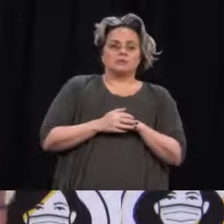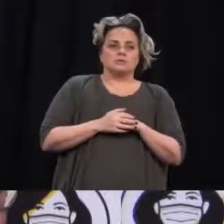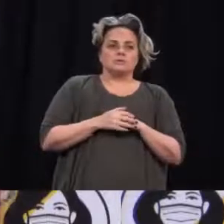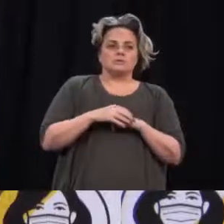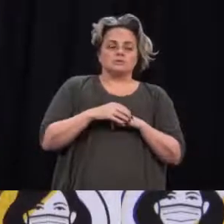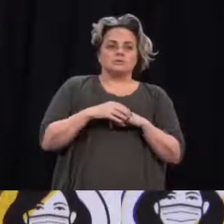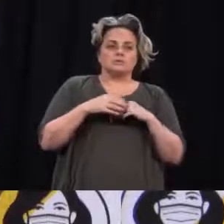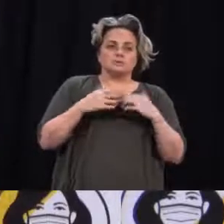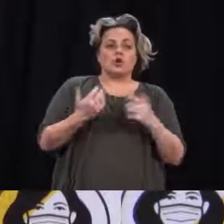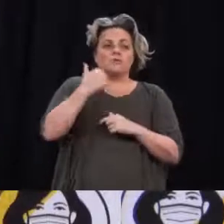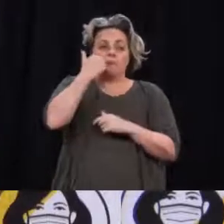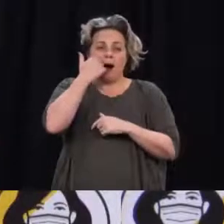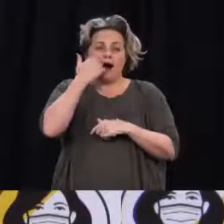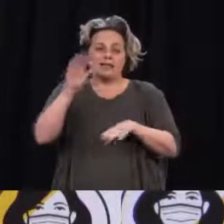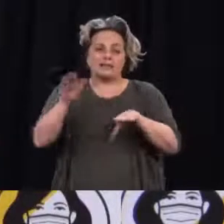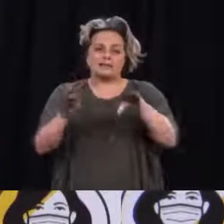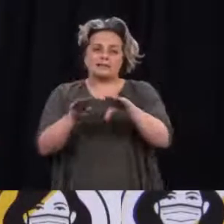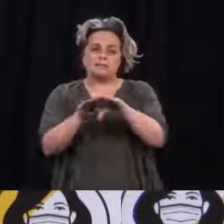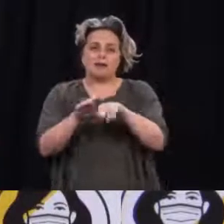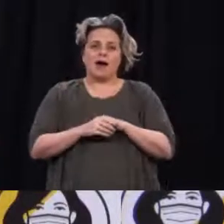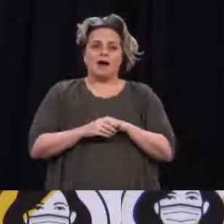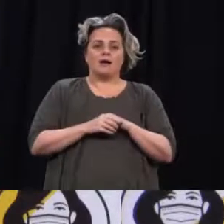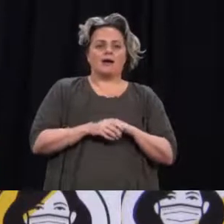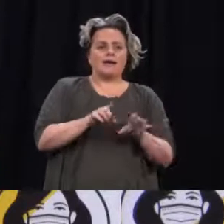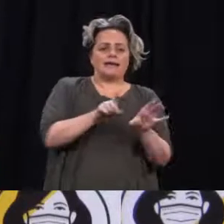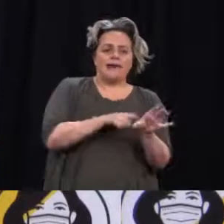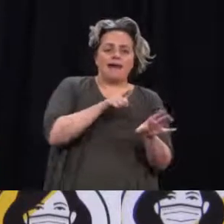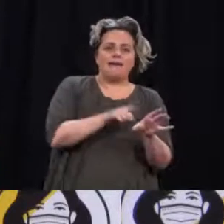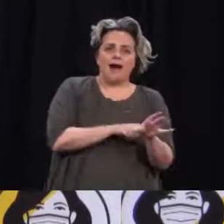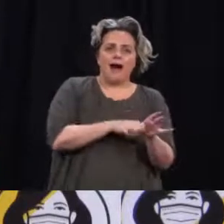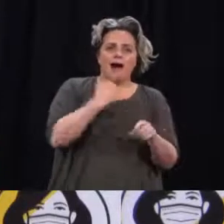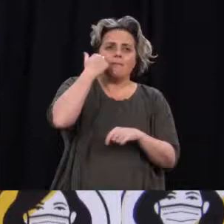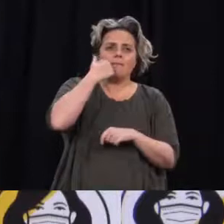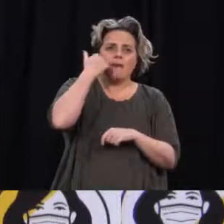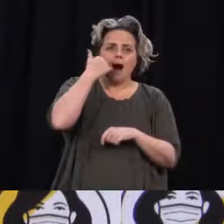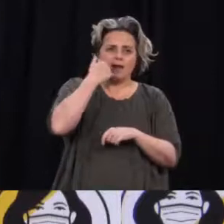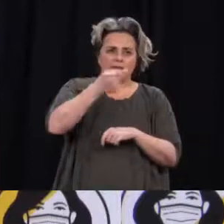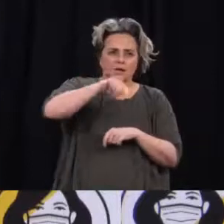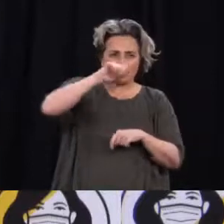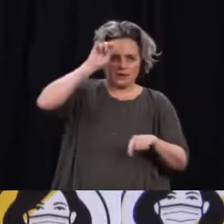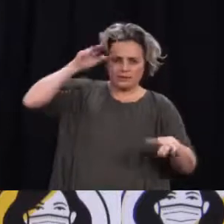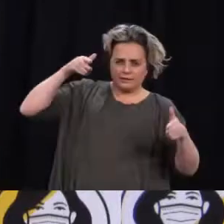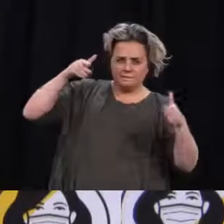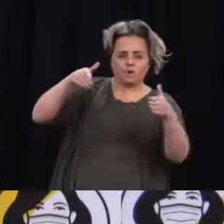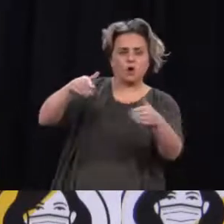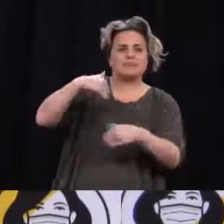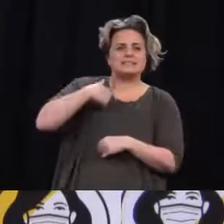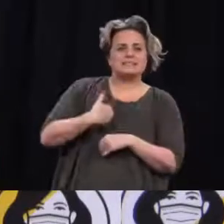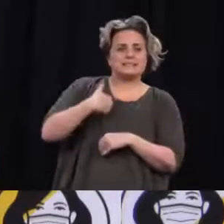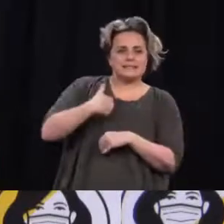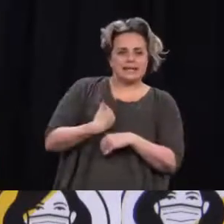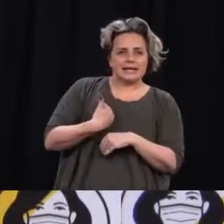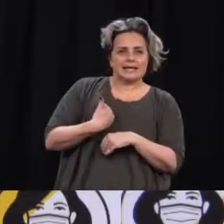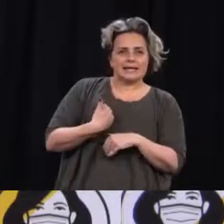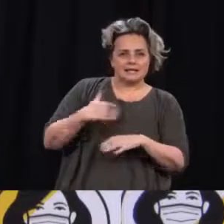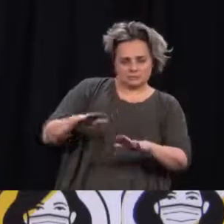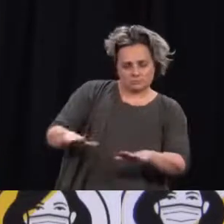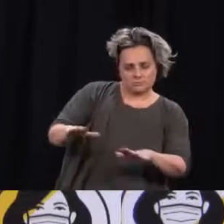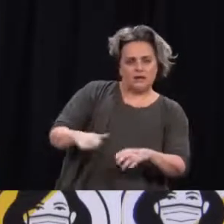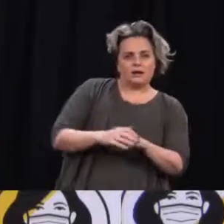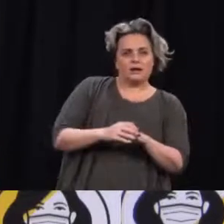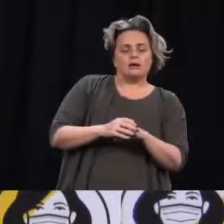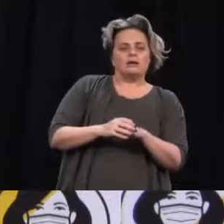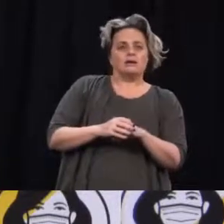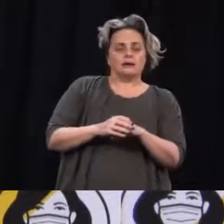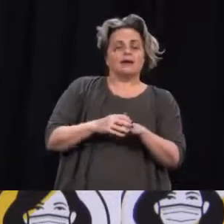or higher. It was the younger age group amongst Māori where the real focus needs to go. And there has been from the start, and there are